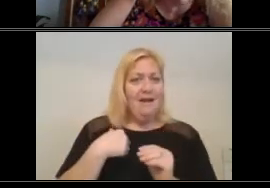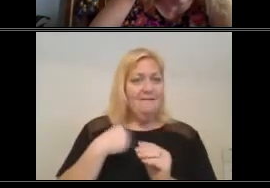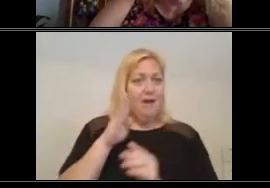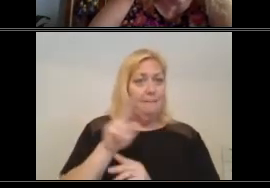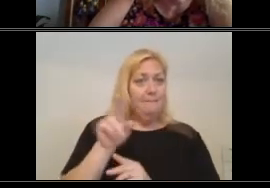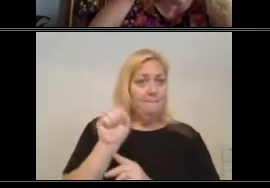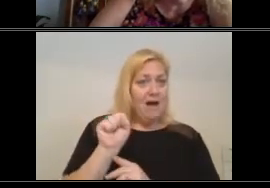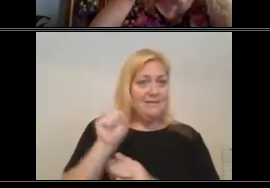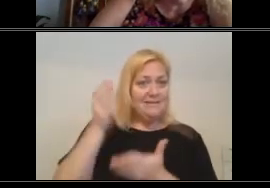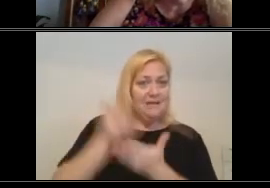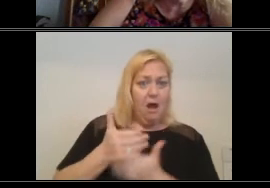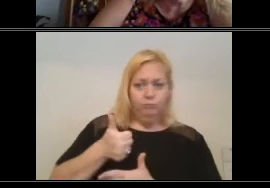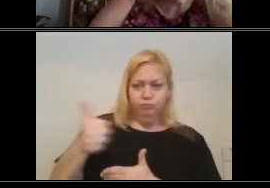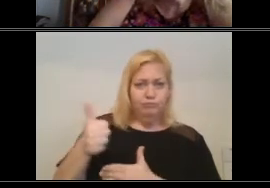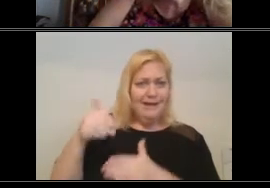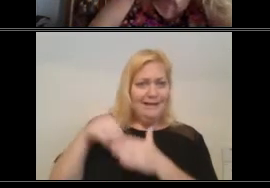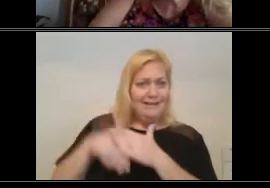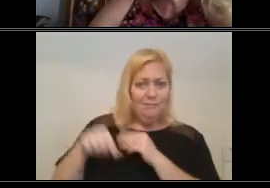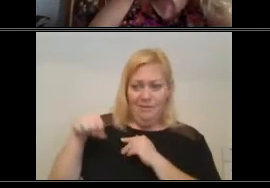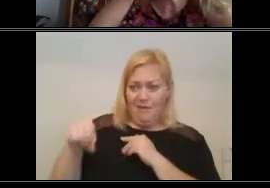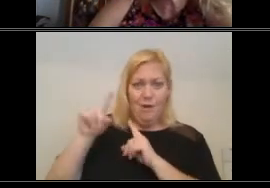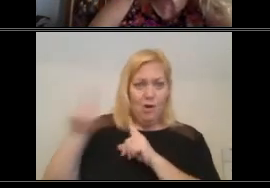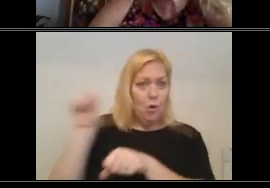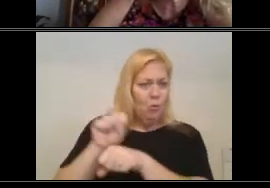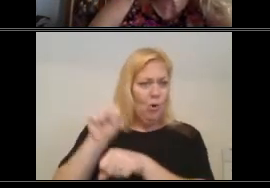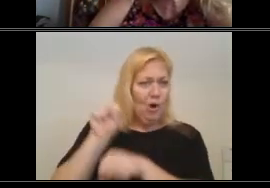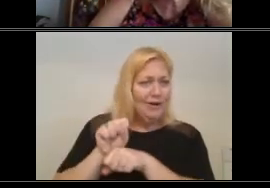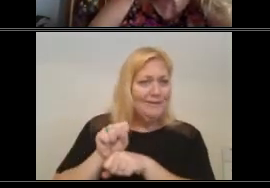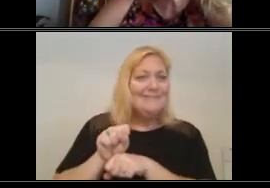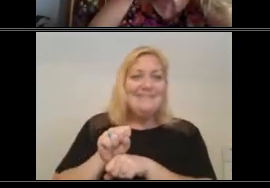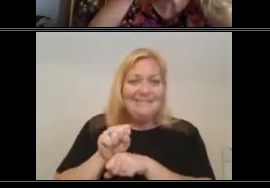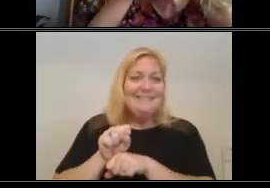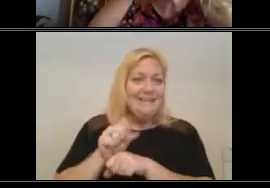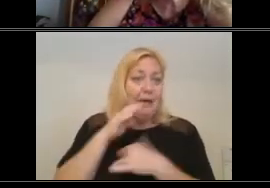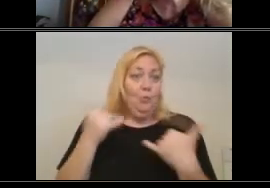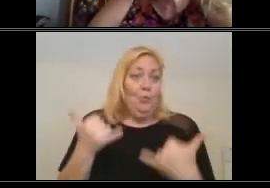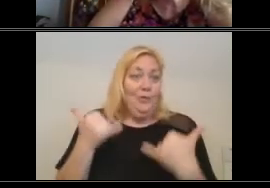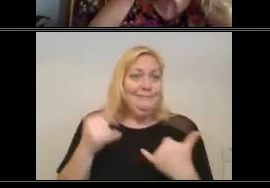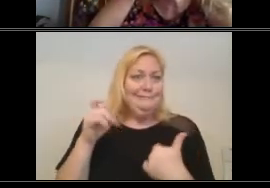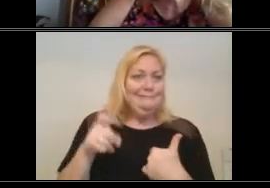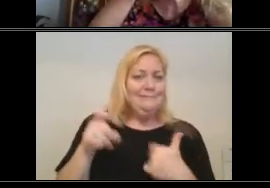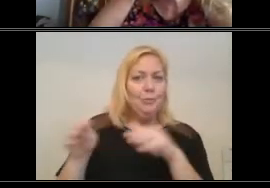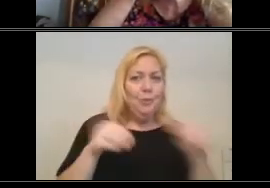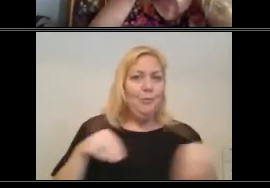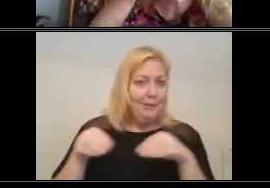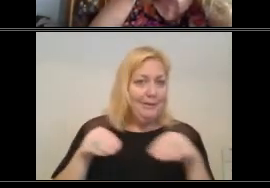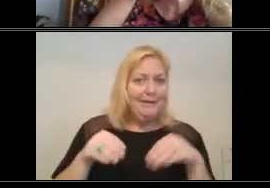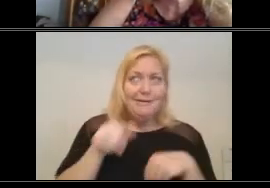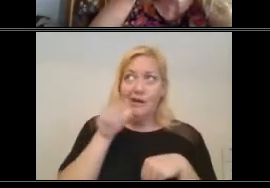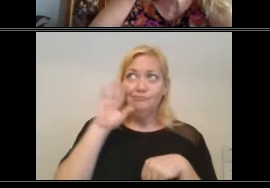know, that's accessible to them, that they can get to work, or, you know, whatever means of mobility they need.